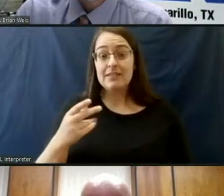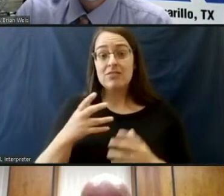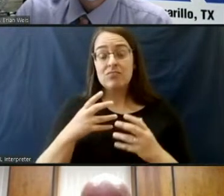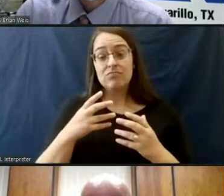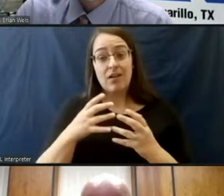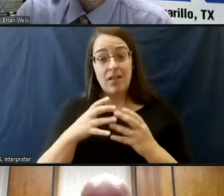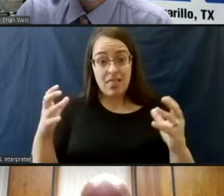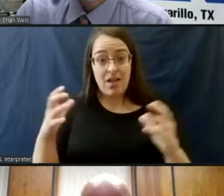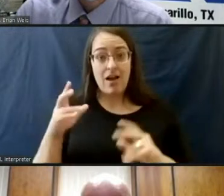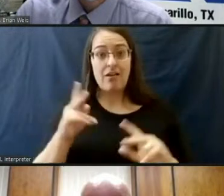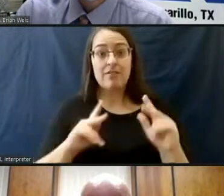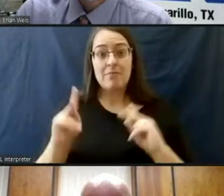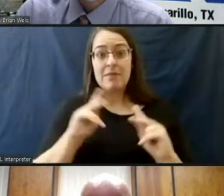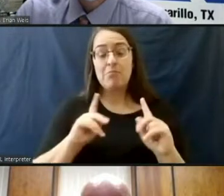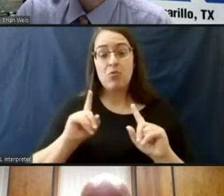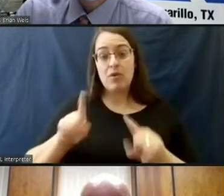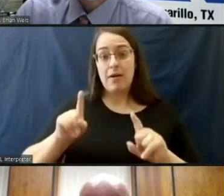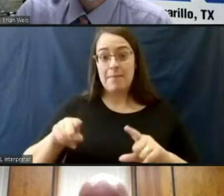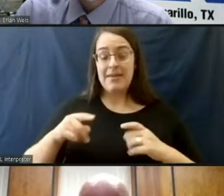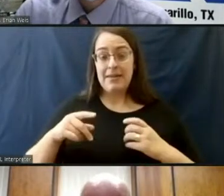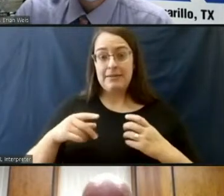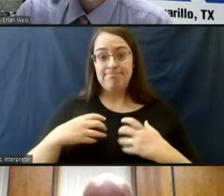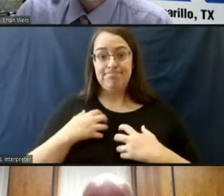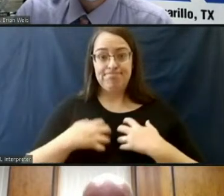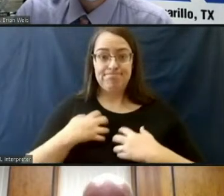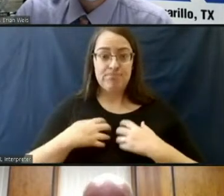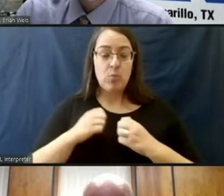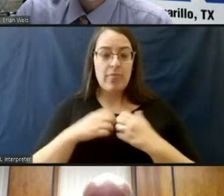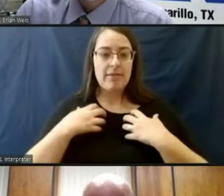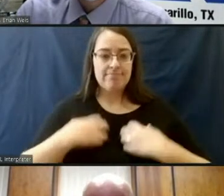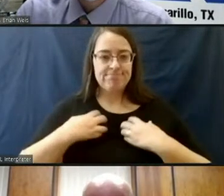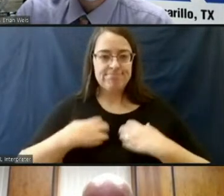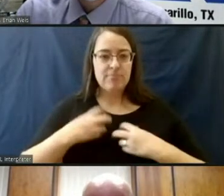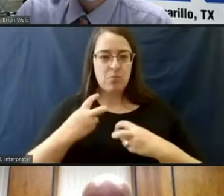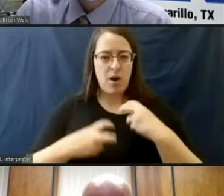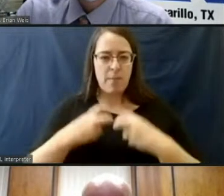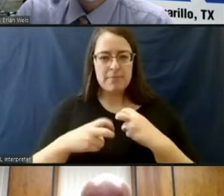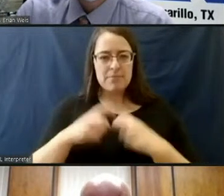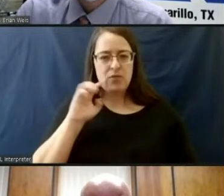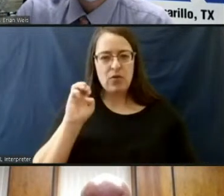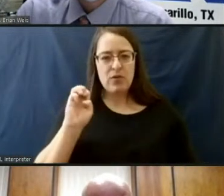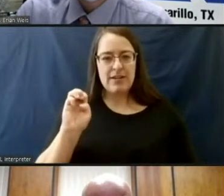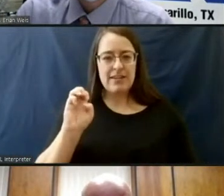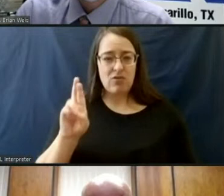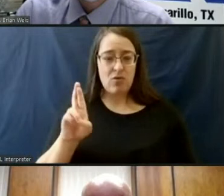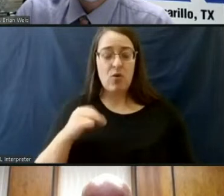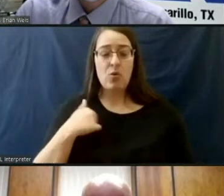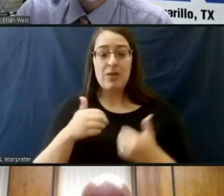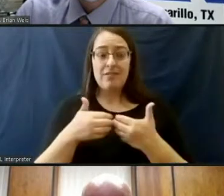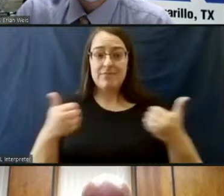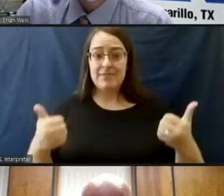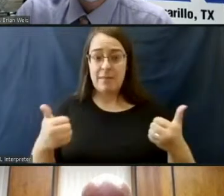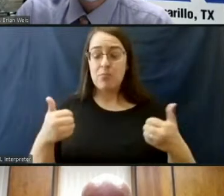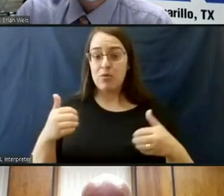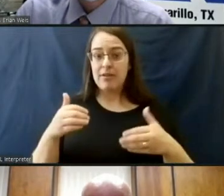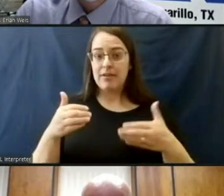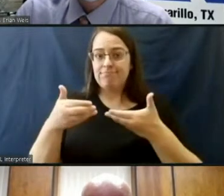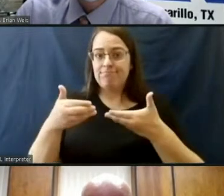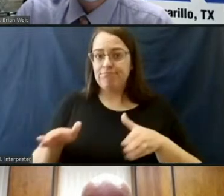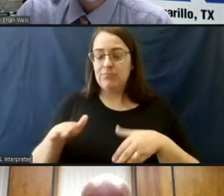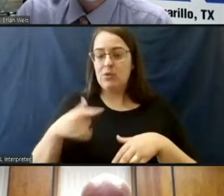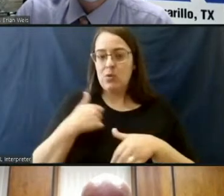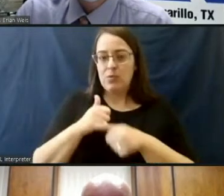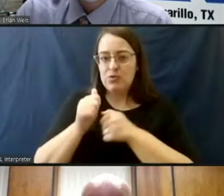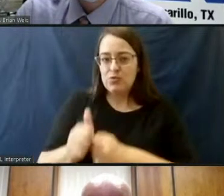of respiratory patients coming into our ER. We created a separate respiratory triage unit, and we track the number